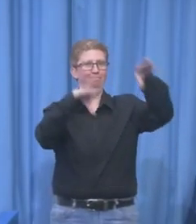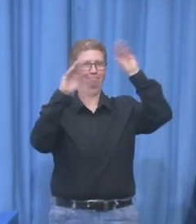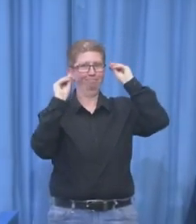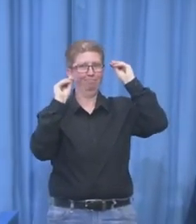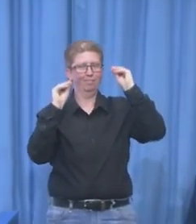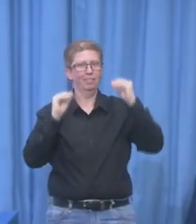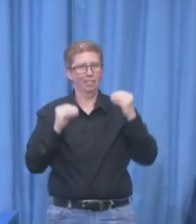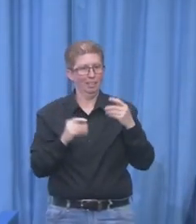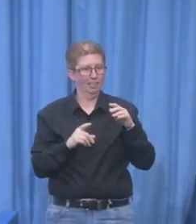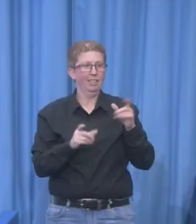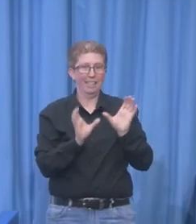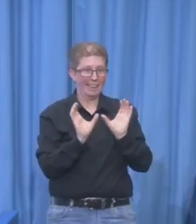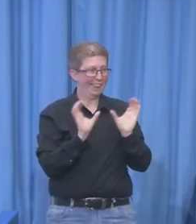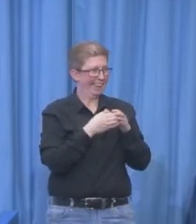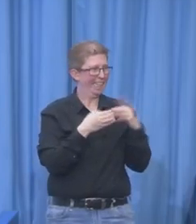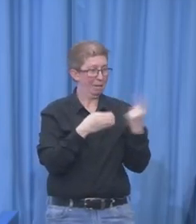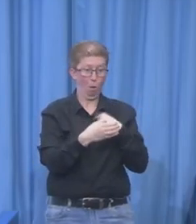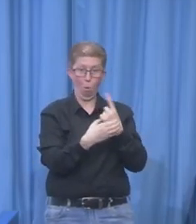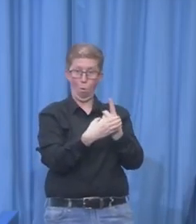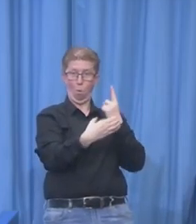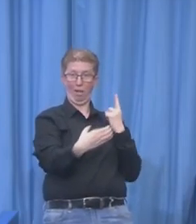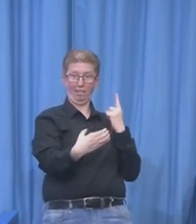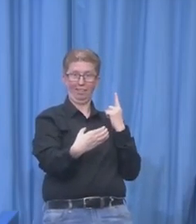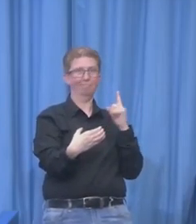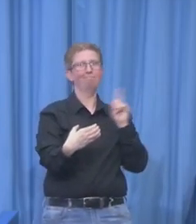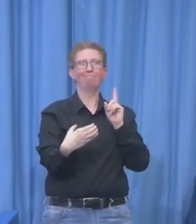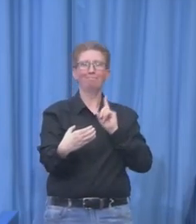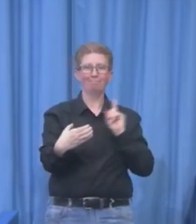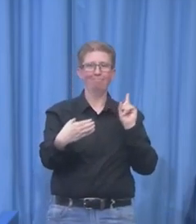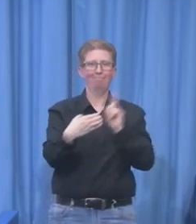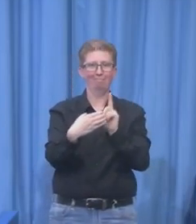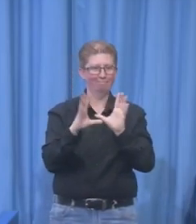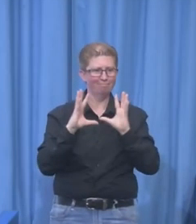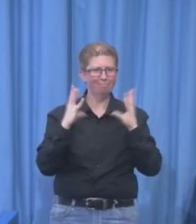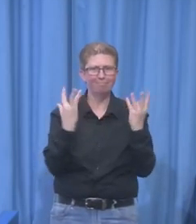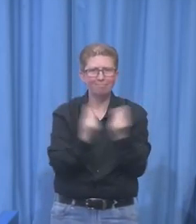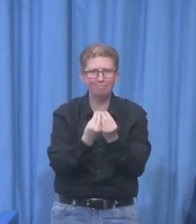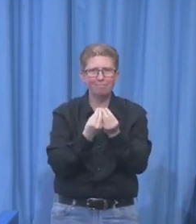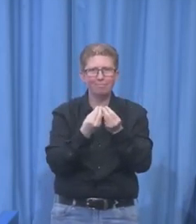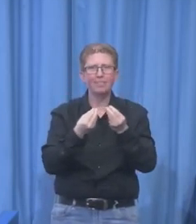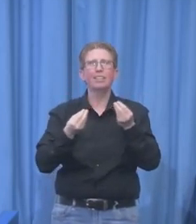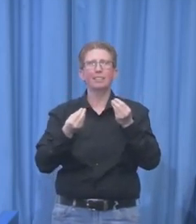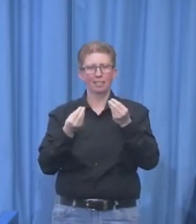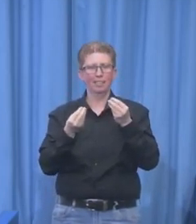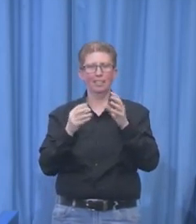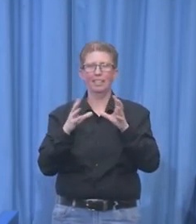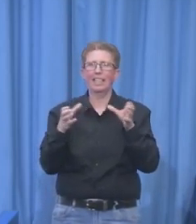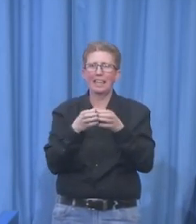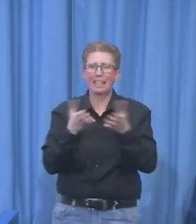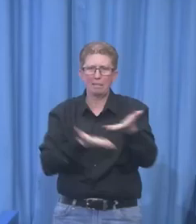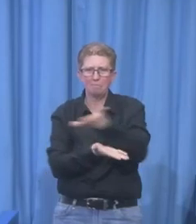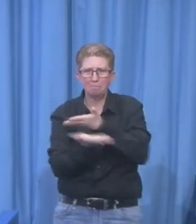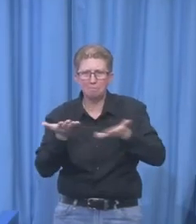meeting. They understand what is it that you have a boss to say. They go on, they have to get in time so they